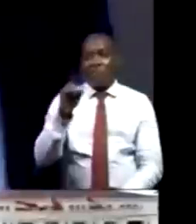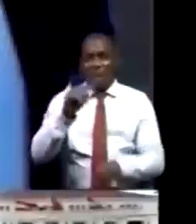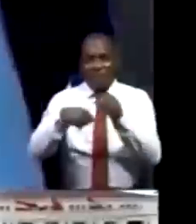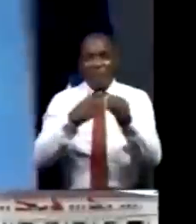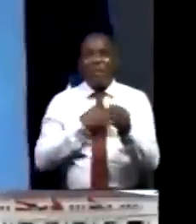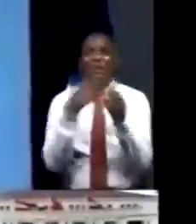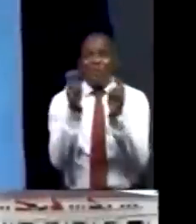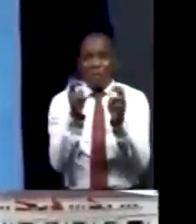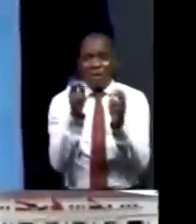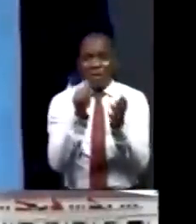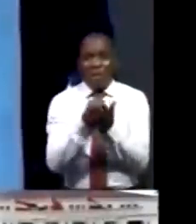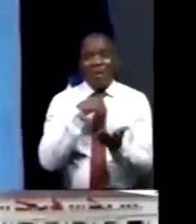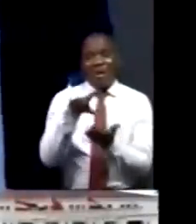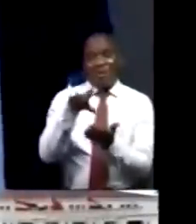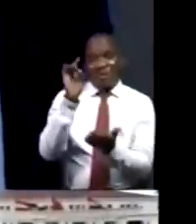concerns that I had observed.